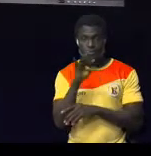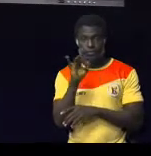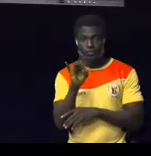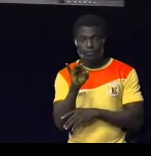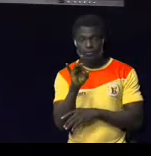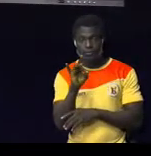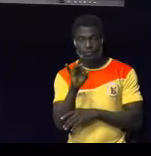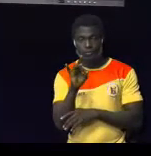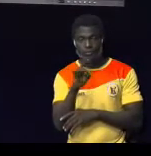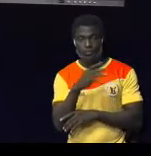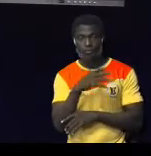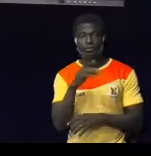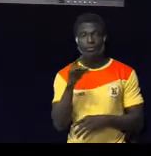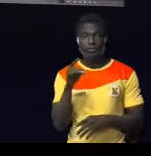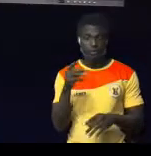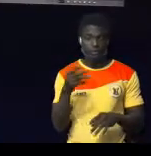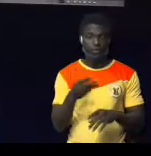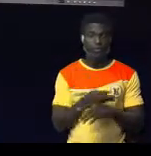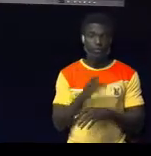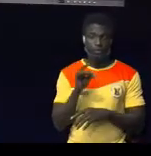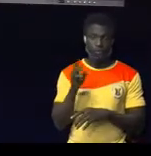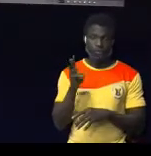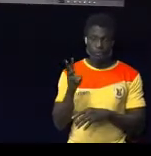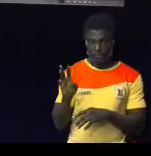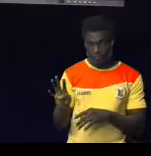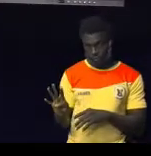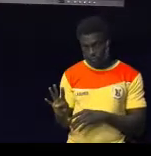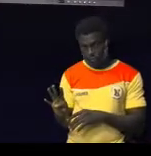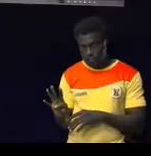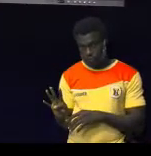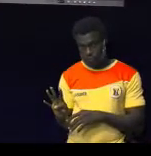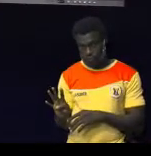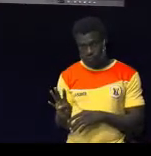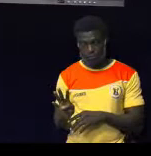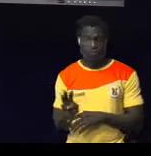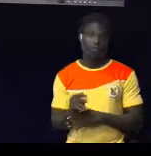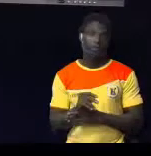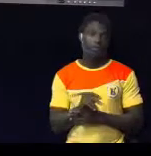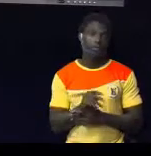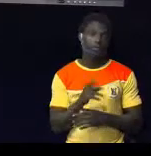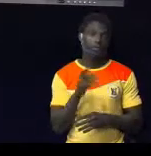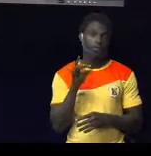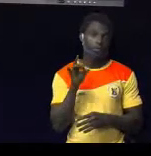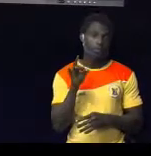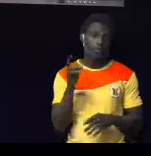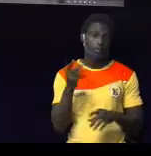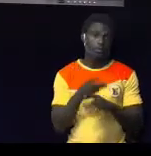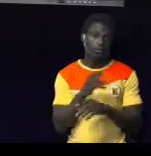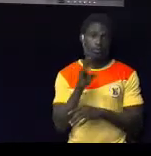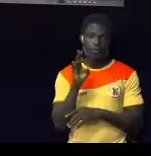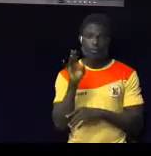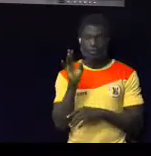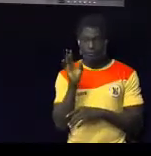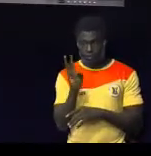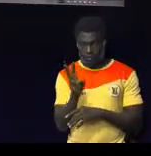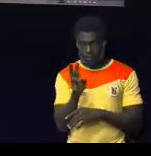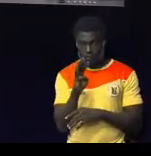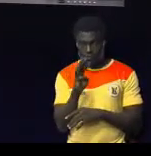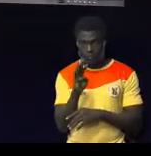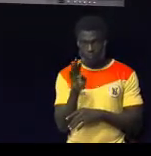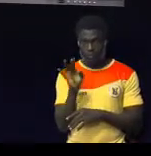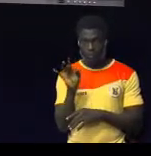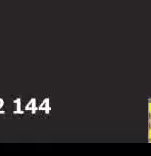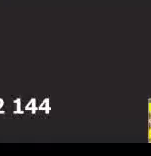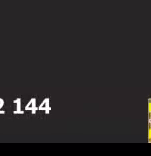268 times 8. 8 times 8 is 64. Carry 6. 8 times 6 is 48